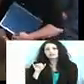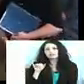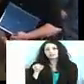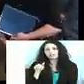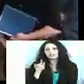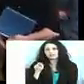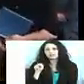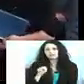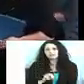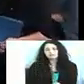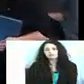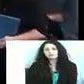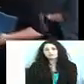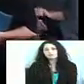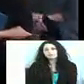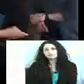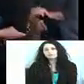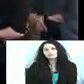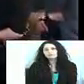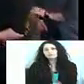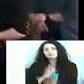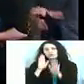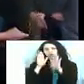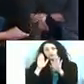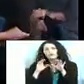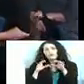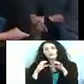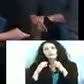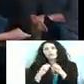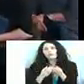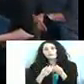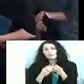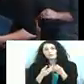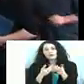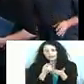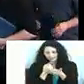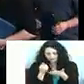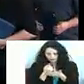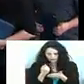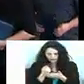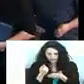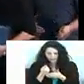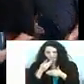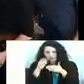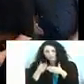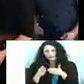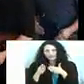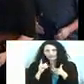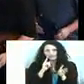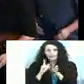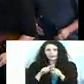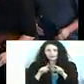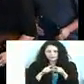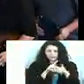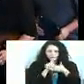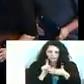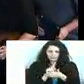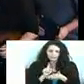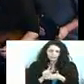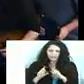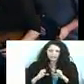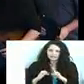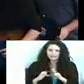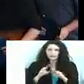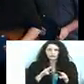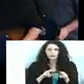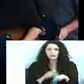We want to invite you to look for the next class. We're going to be doing a week-by-week class, not a weekend format, but a week-by-week-by-week class. So